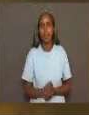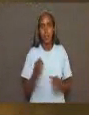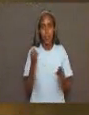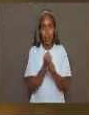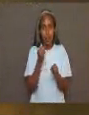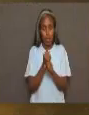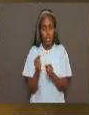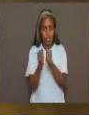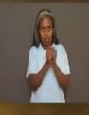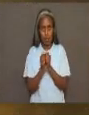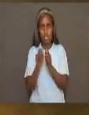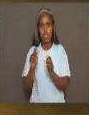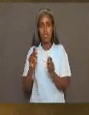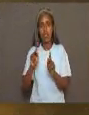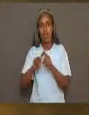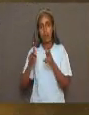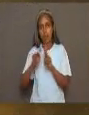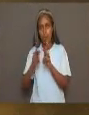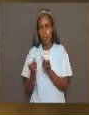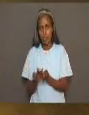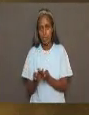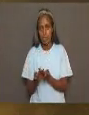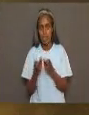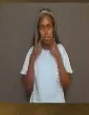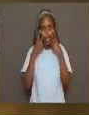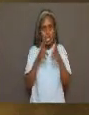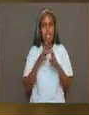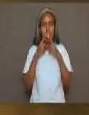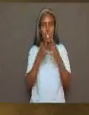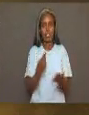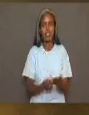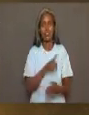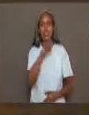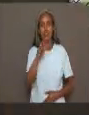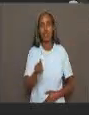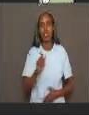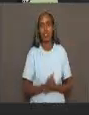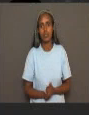Working with a partner, see if you can answer this question.